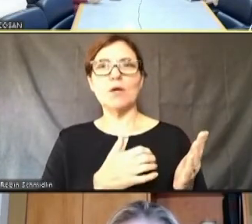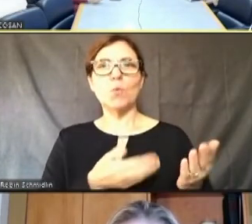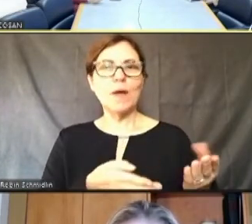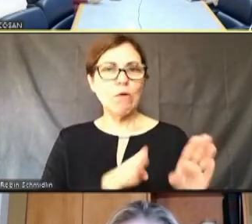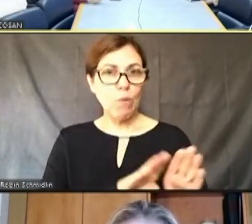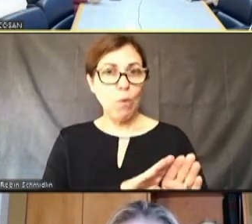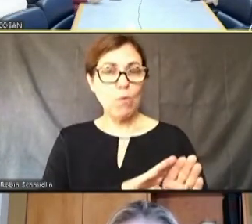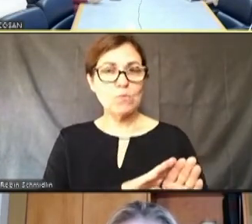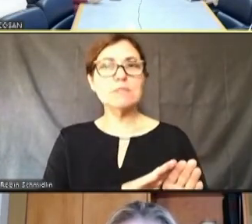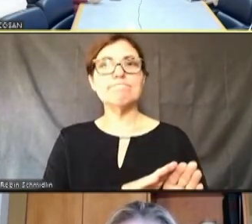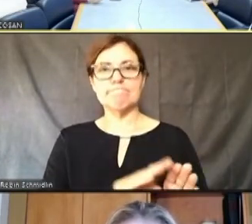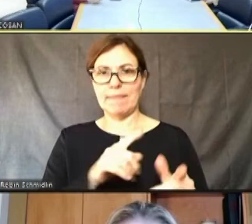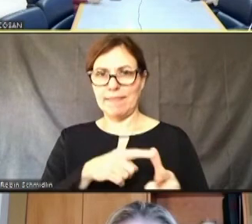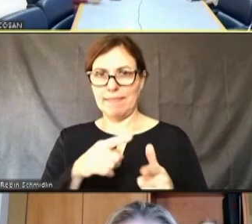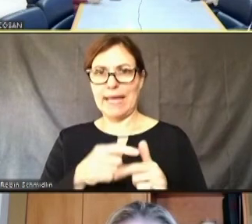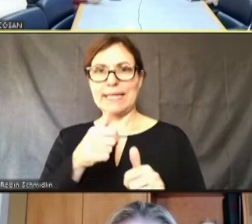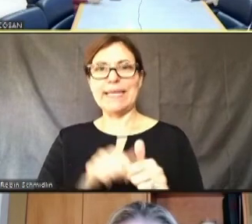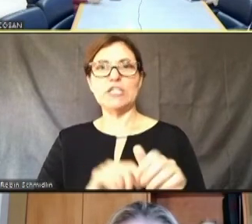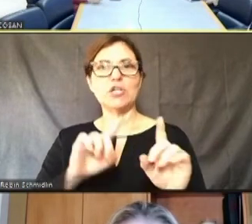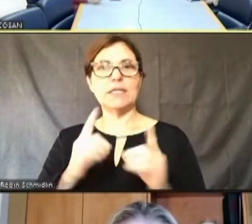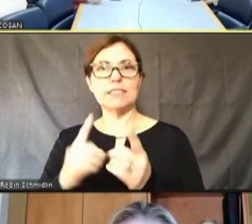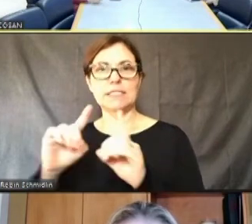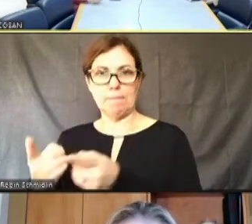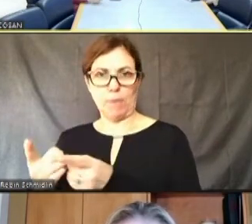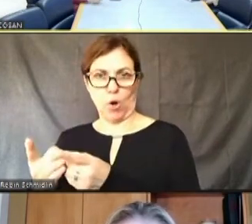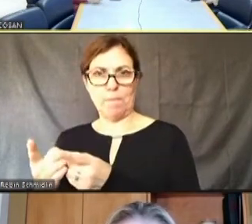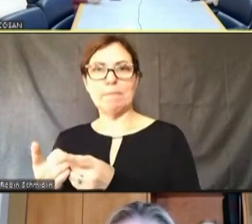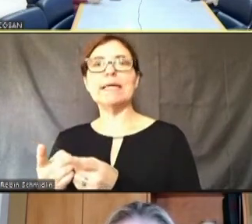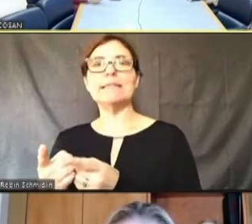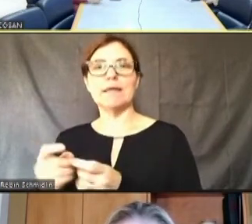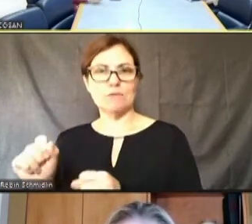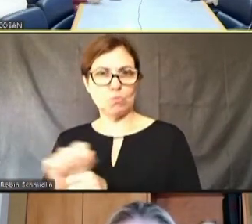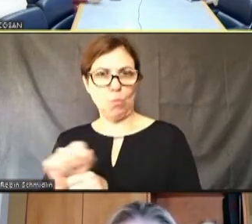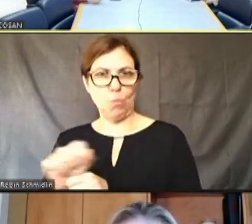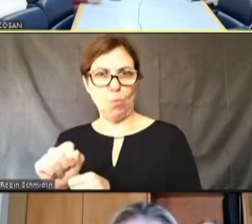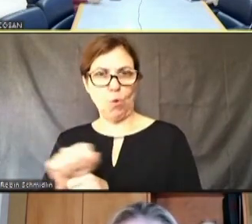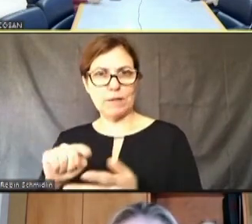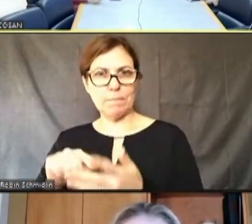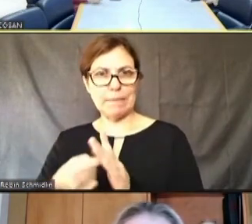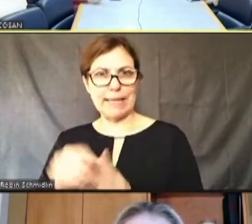every department is involved in the budget process. They look at their worksheets. They look at